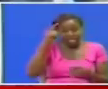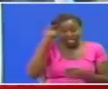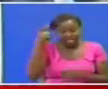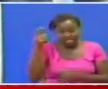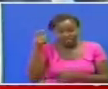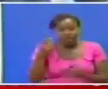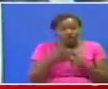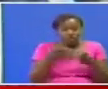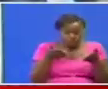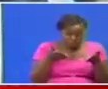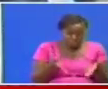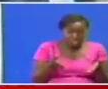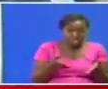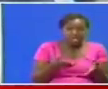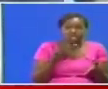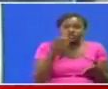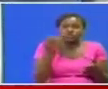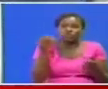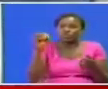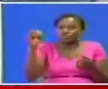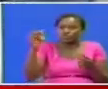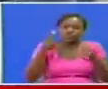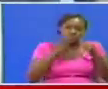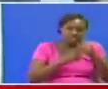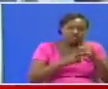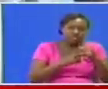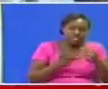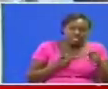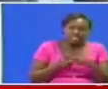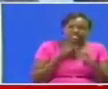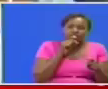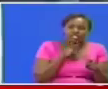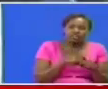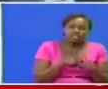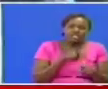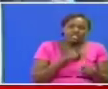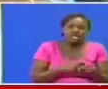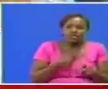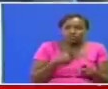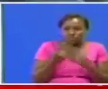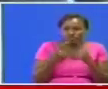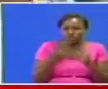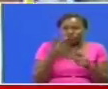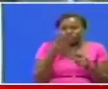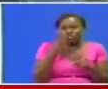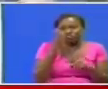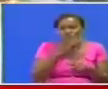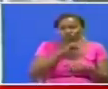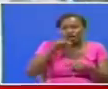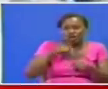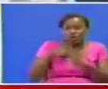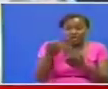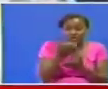was from this podium in 2007, ladies and gentlemen, when I talked about 24-hour